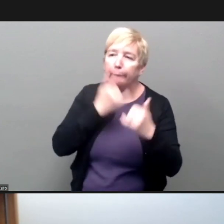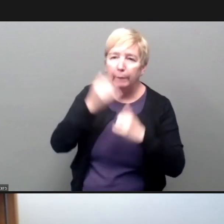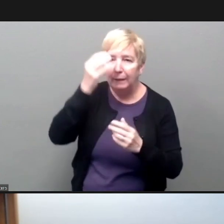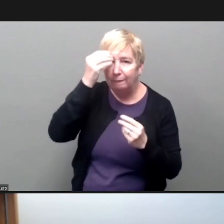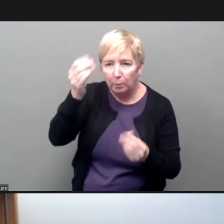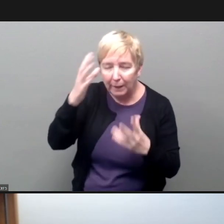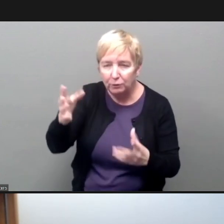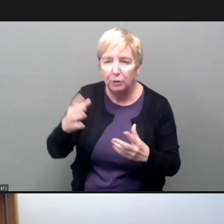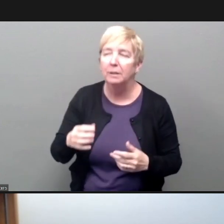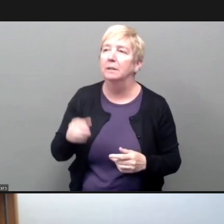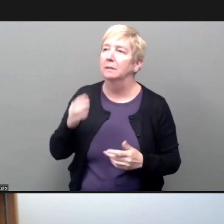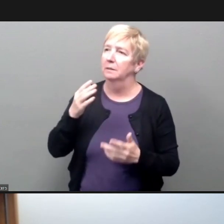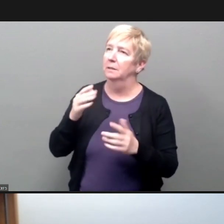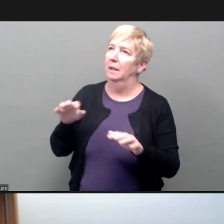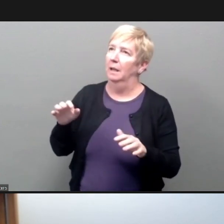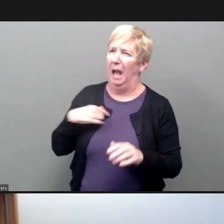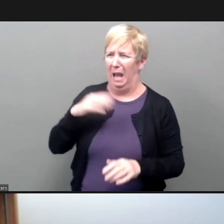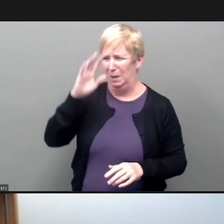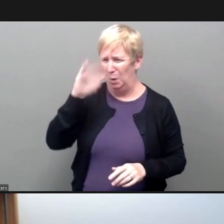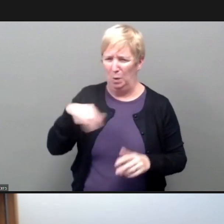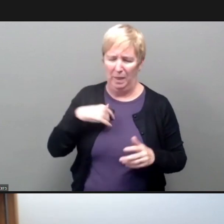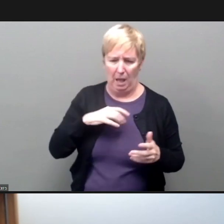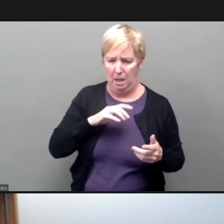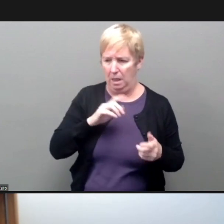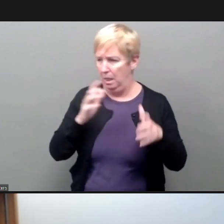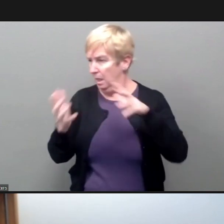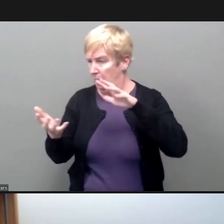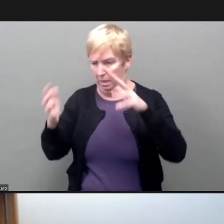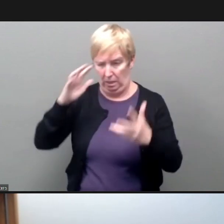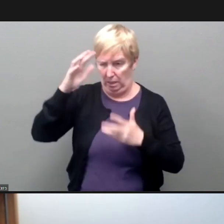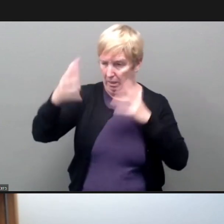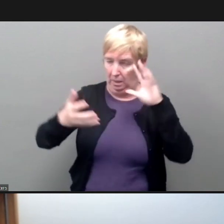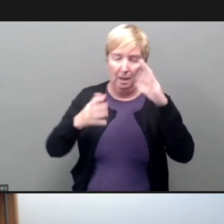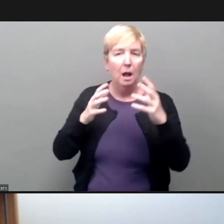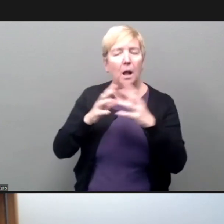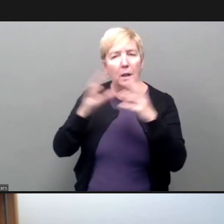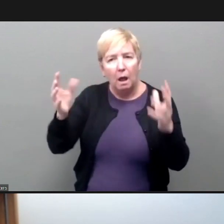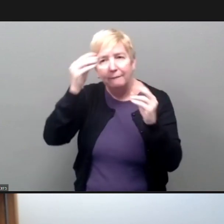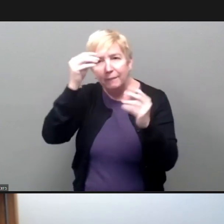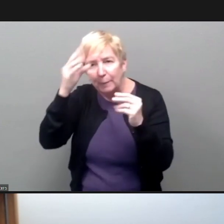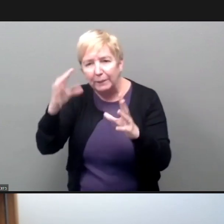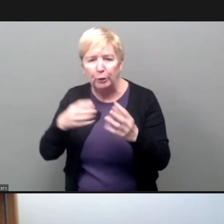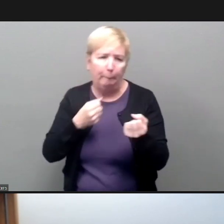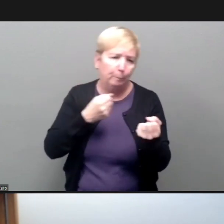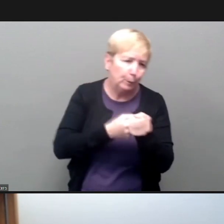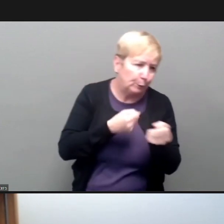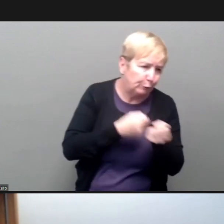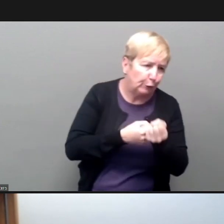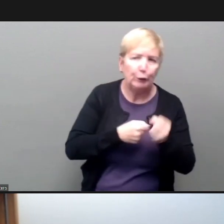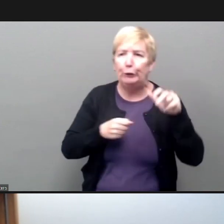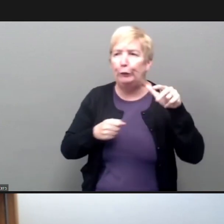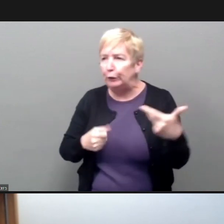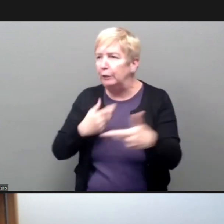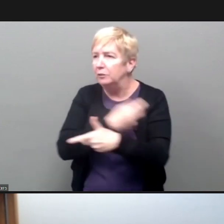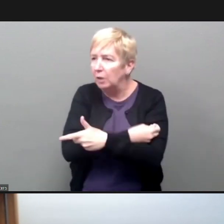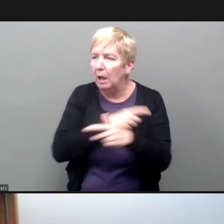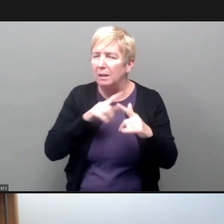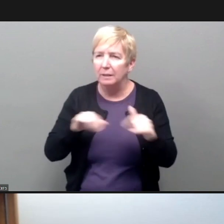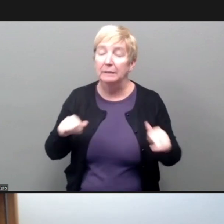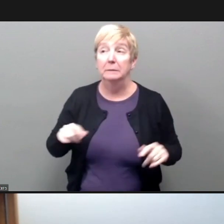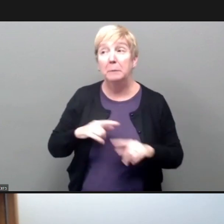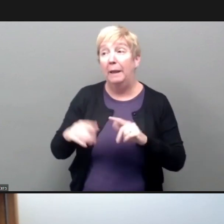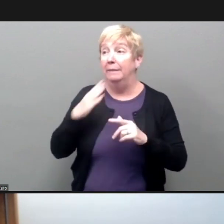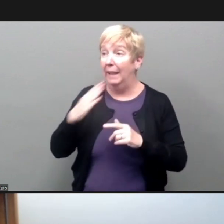I know it's a confusing message, so many different kinds of boosters and possibilities, but thanks for hanging in there with